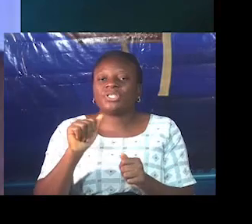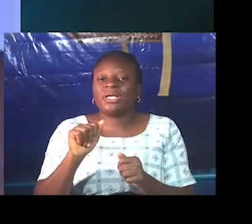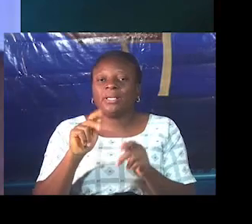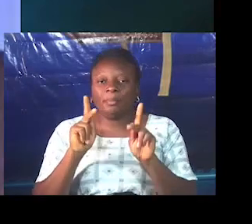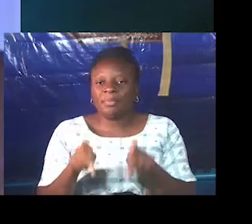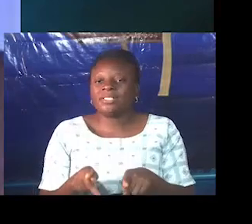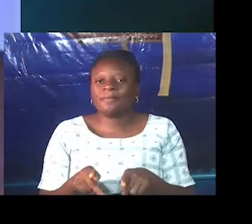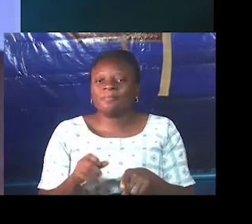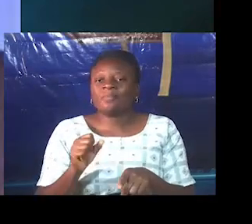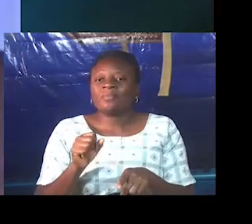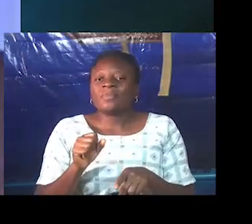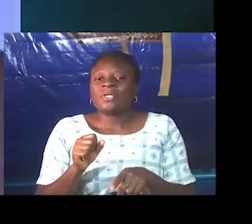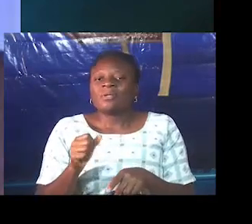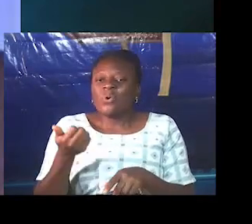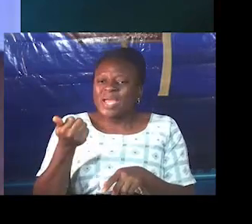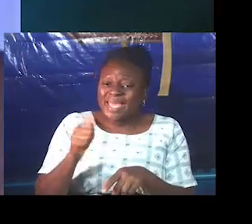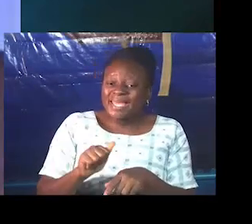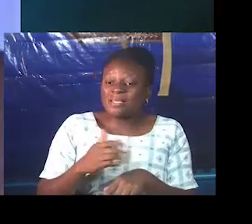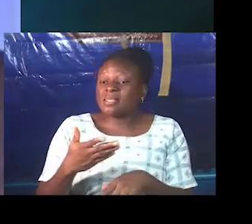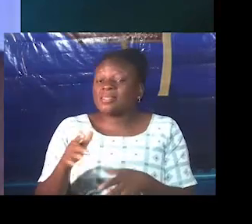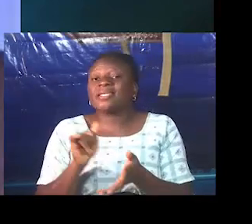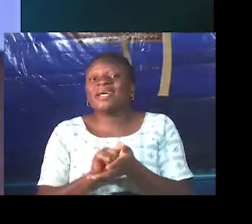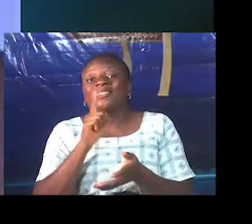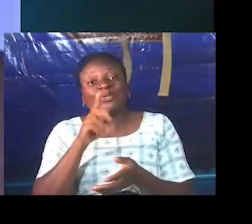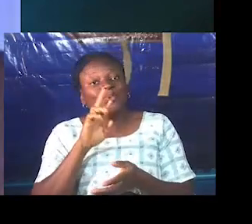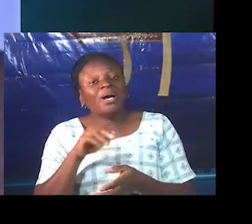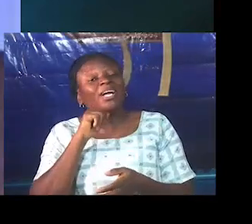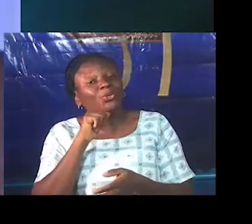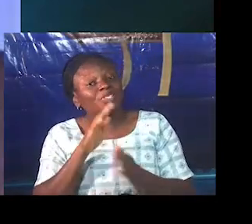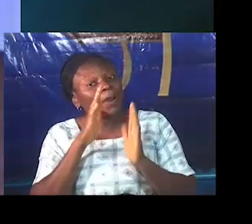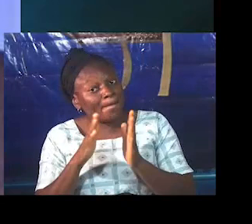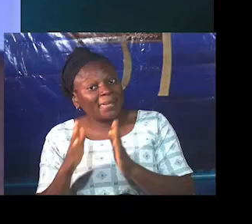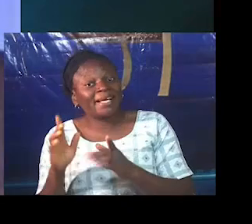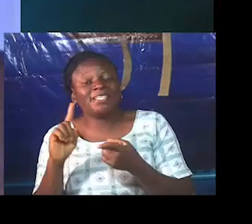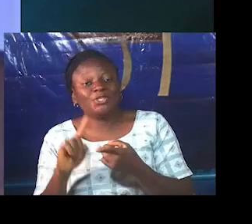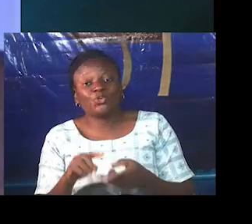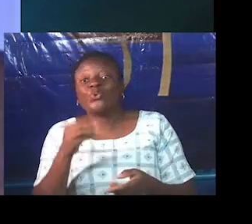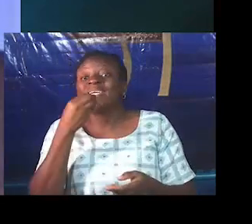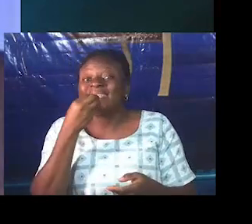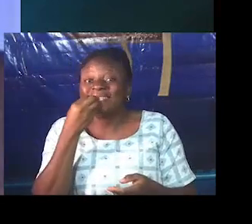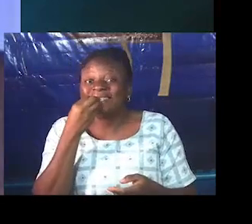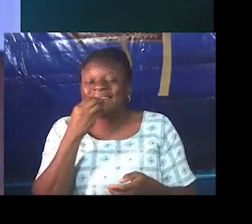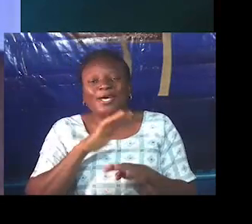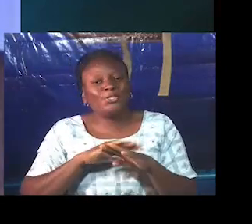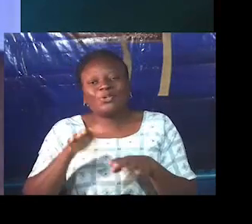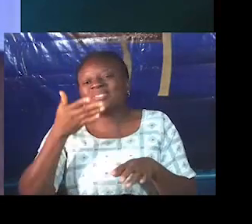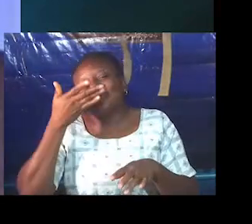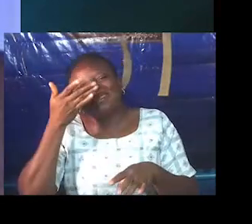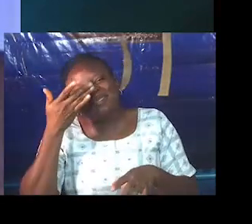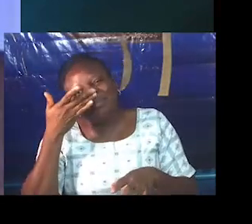nose. What you know you are not going to eat, don't even try to smell it. Don't tempt the